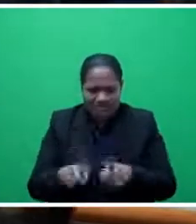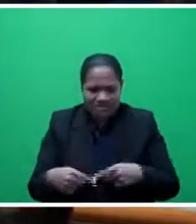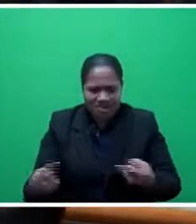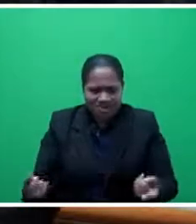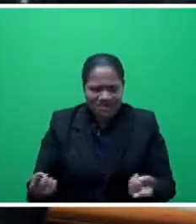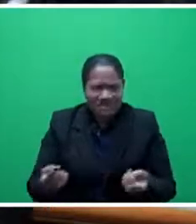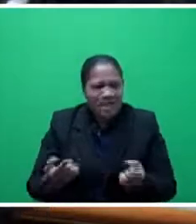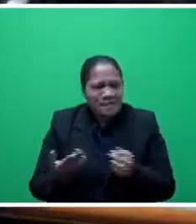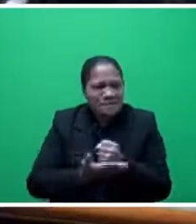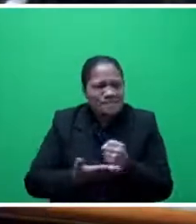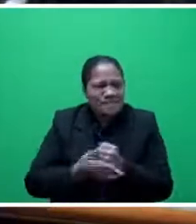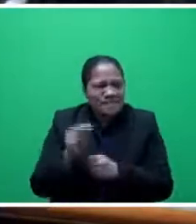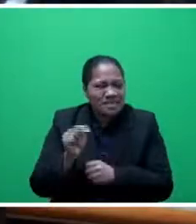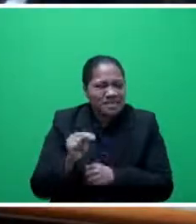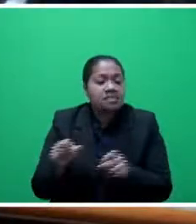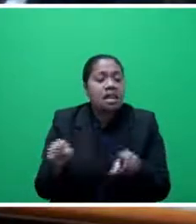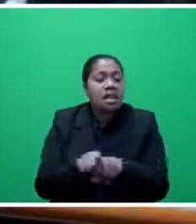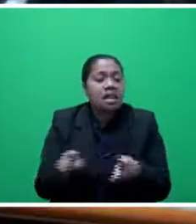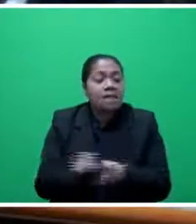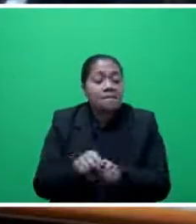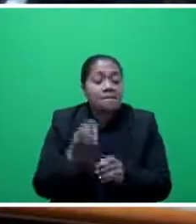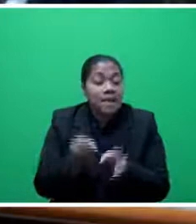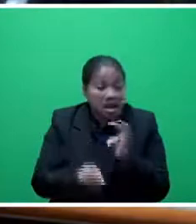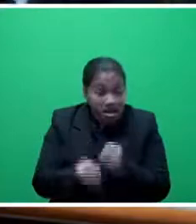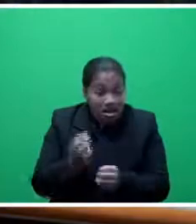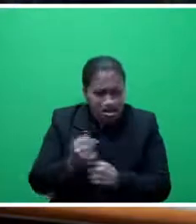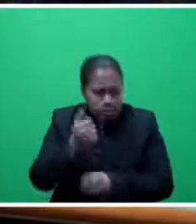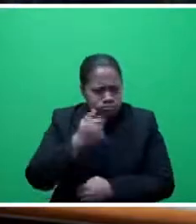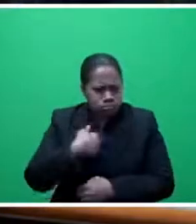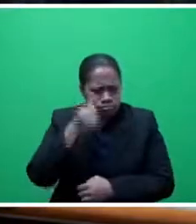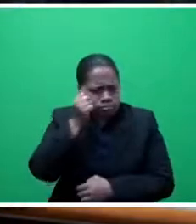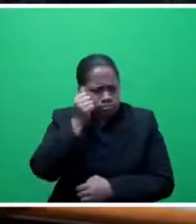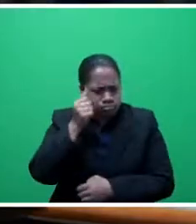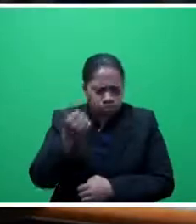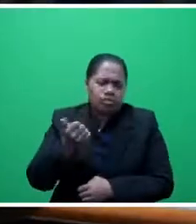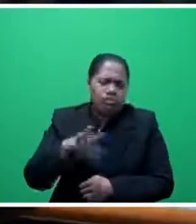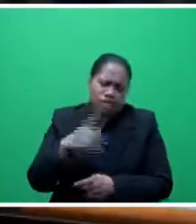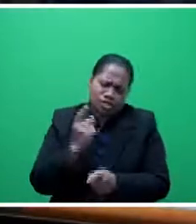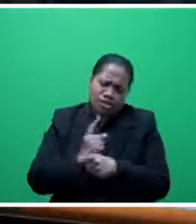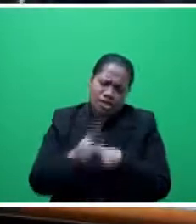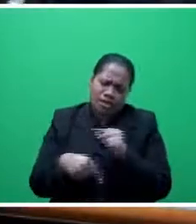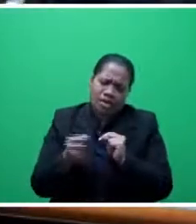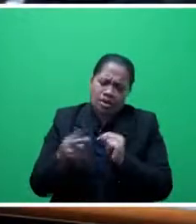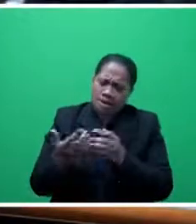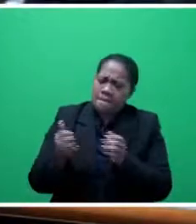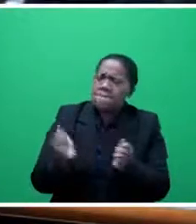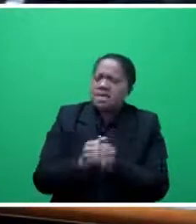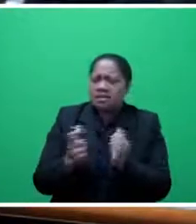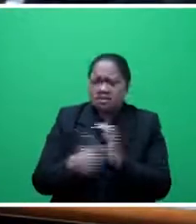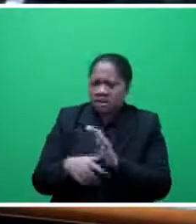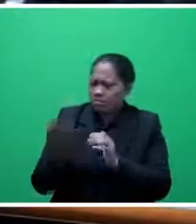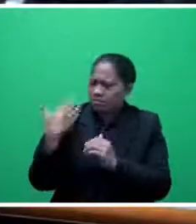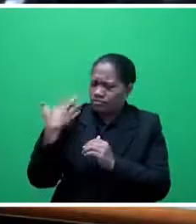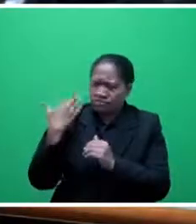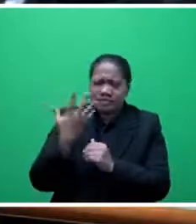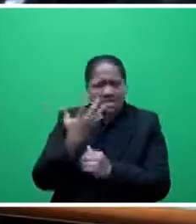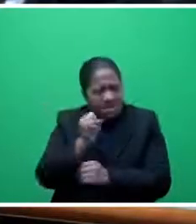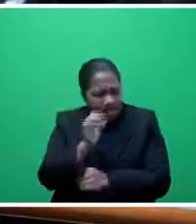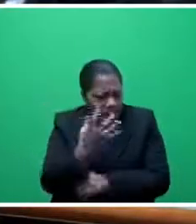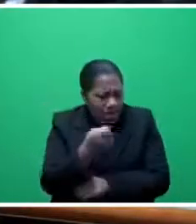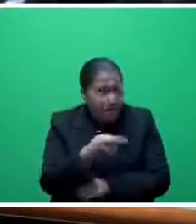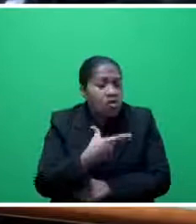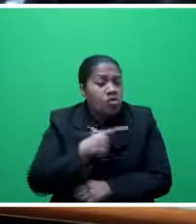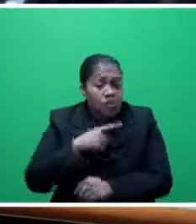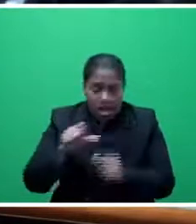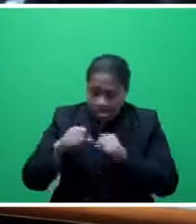duty on milk, and I know I've talked about this on many occasions in the past as well. It's still there because of the agreement